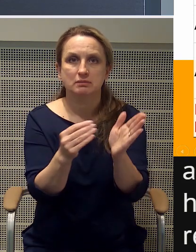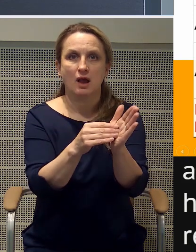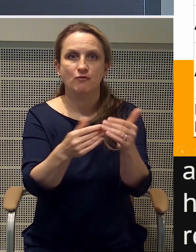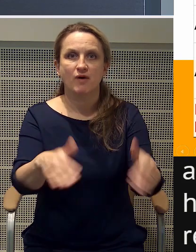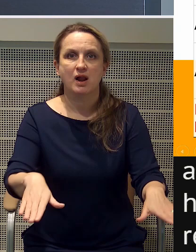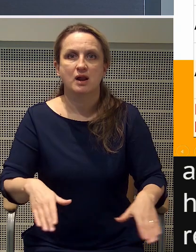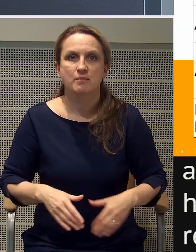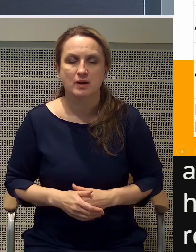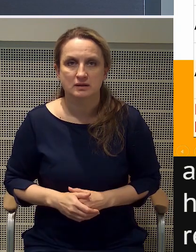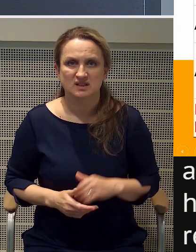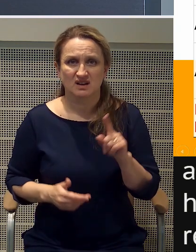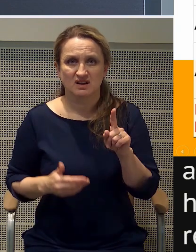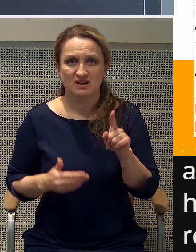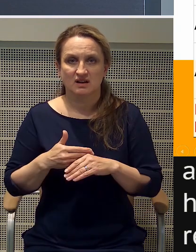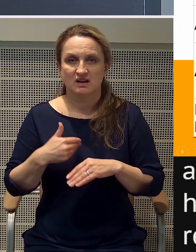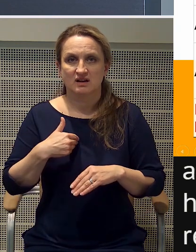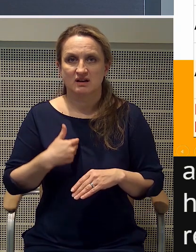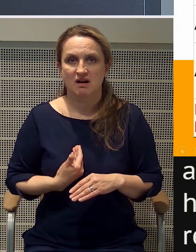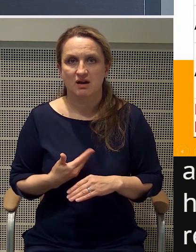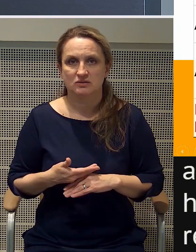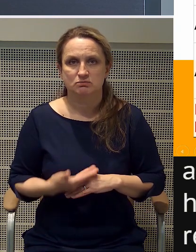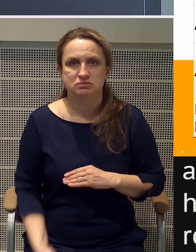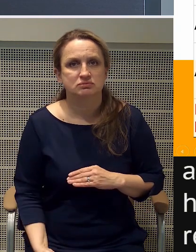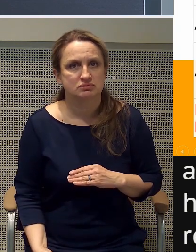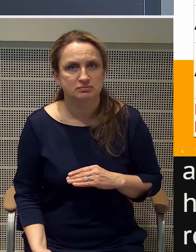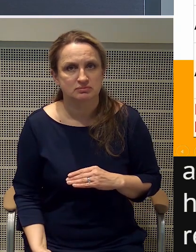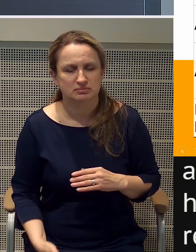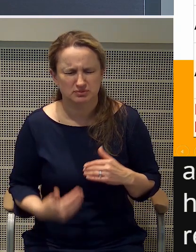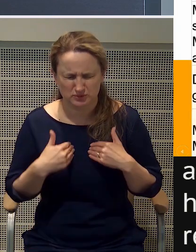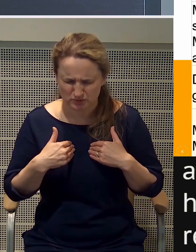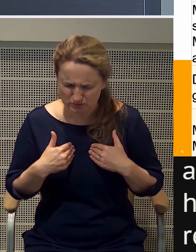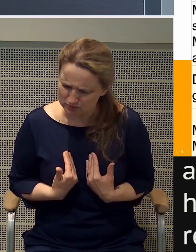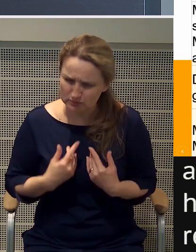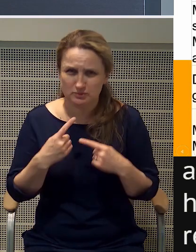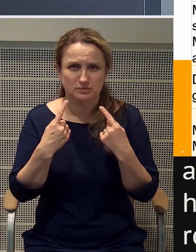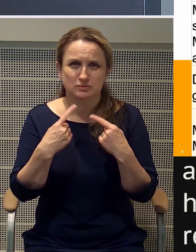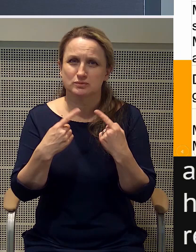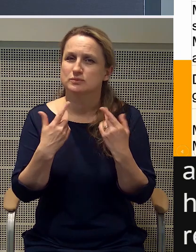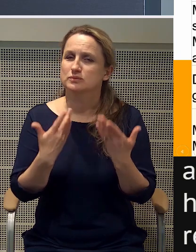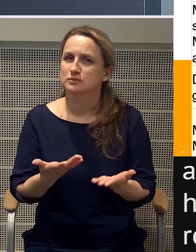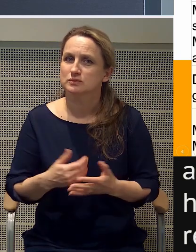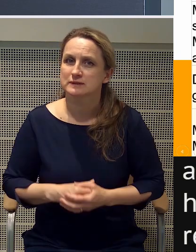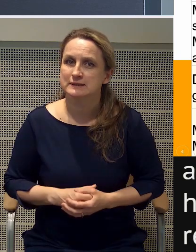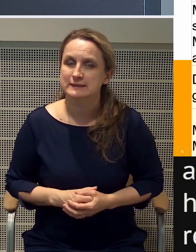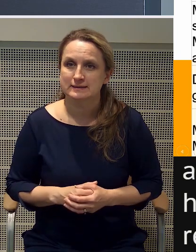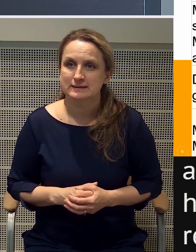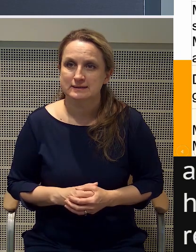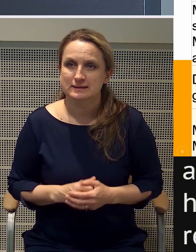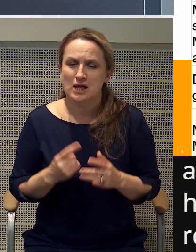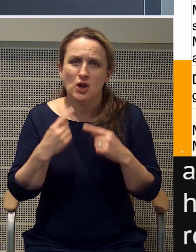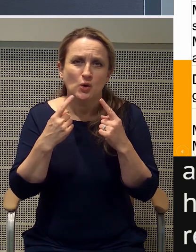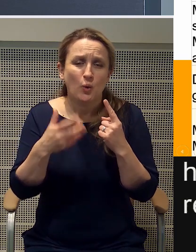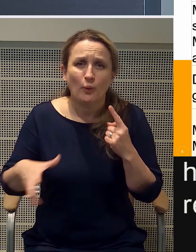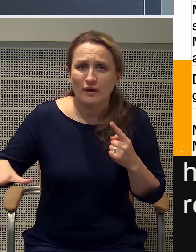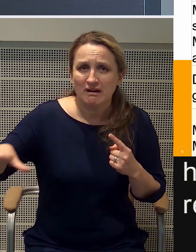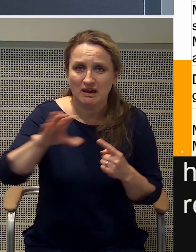center. Then they got the diagnosis very fast, but unfortunately, it was too late.